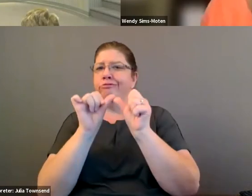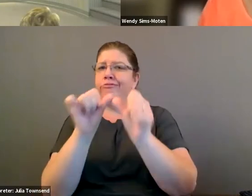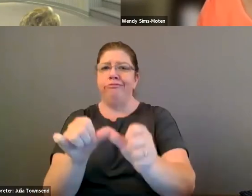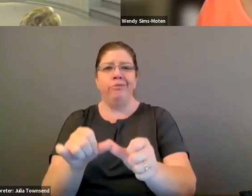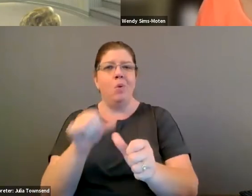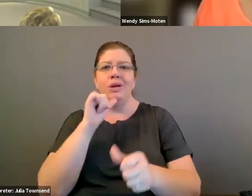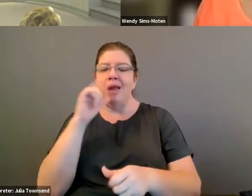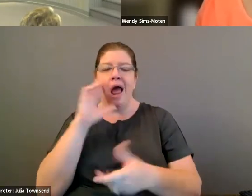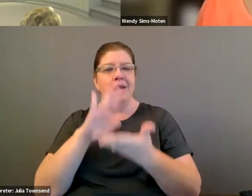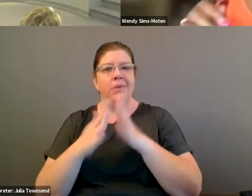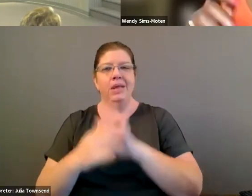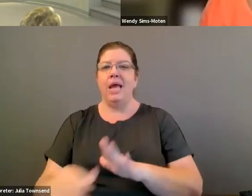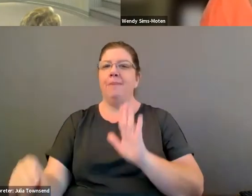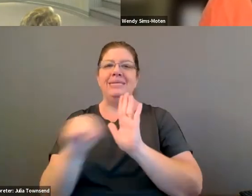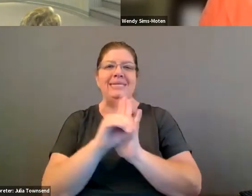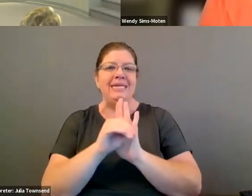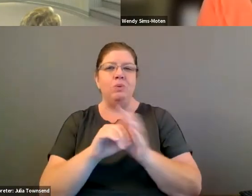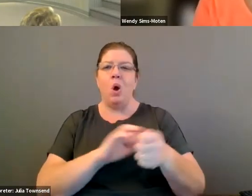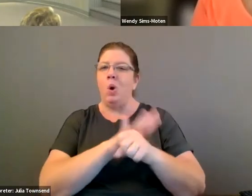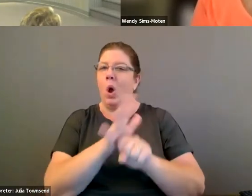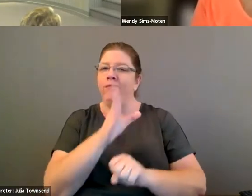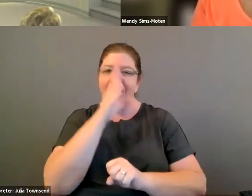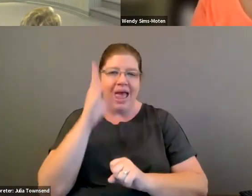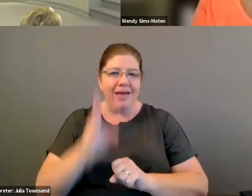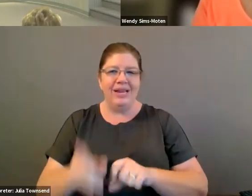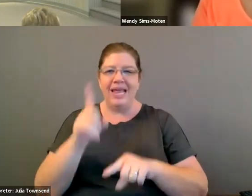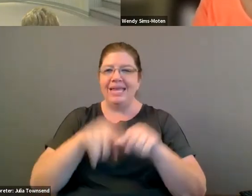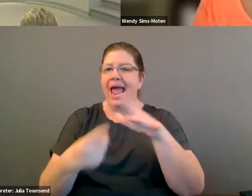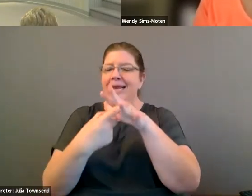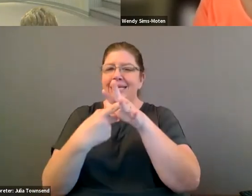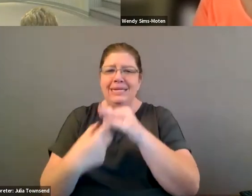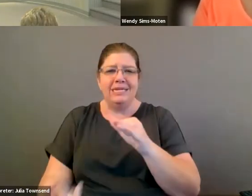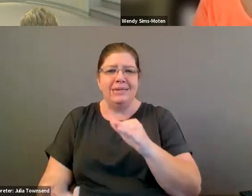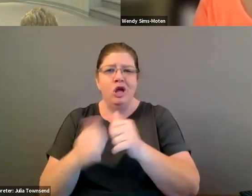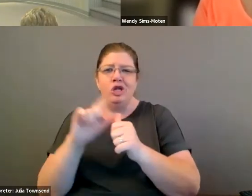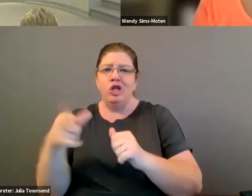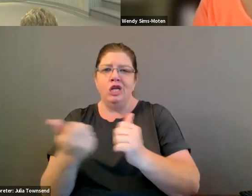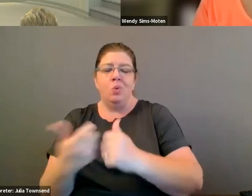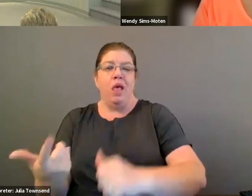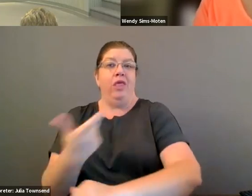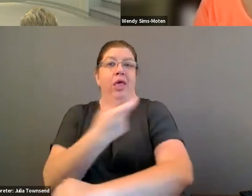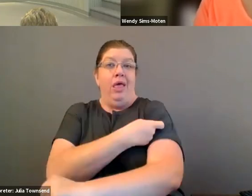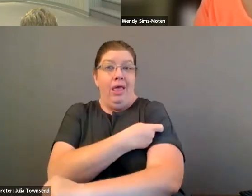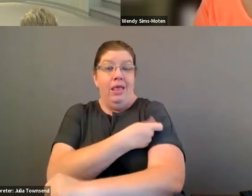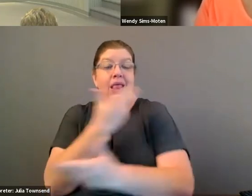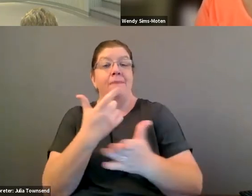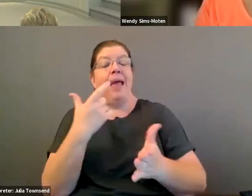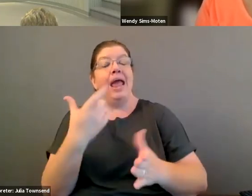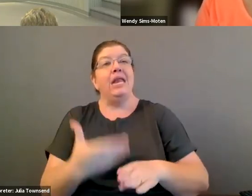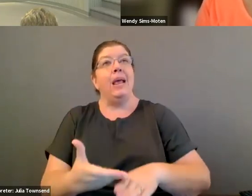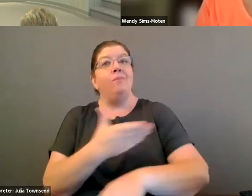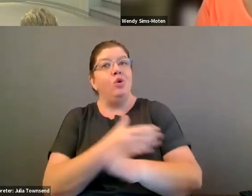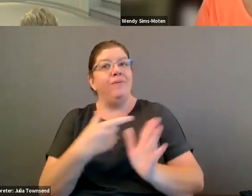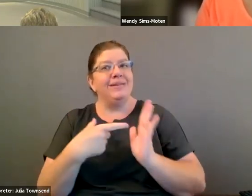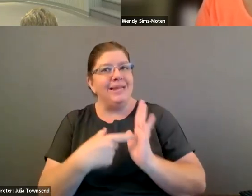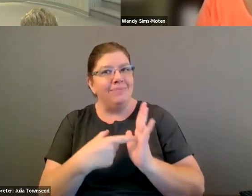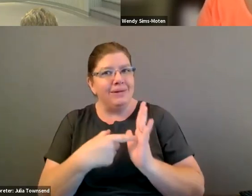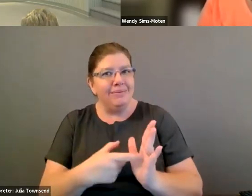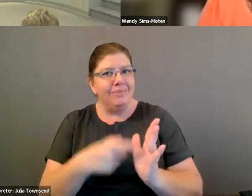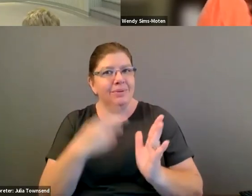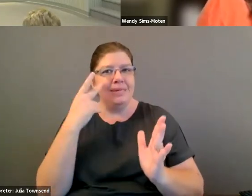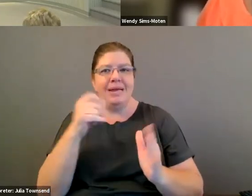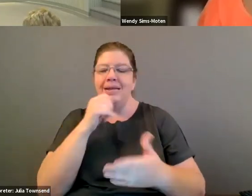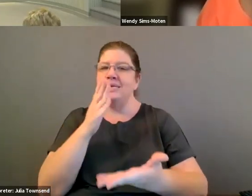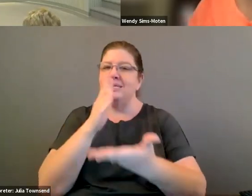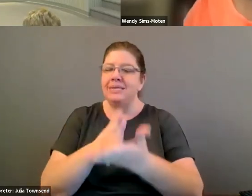get to zero COVID ever. We can't make it disappear with a vaccine, especially one that might improve symptoms, but as we're seeing, will not stop